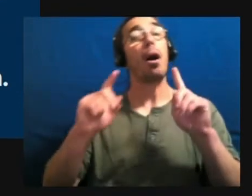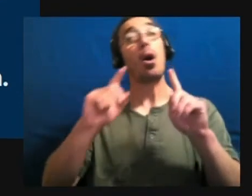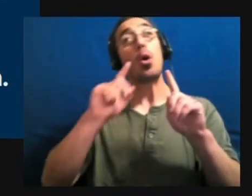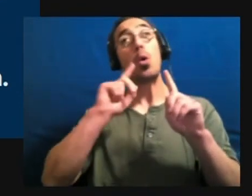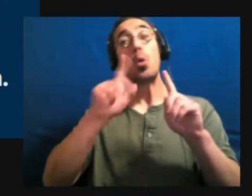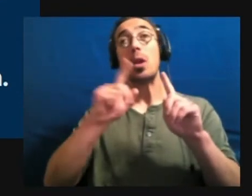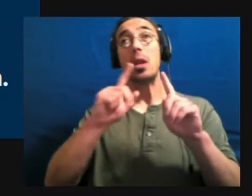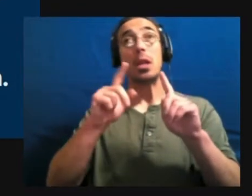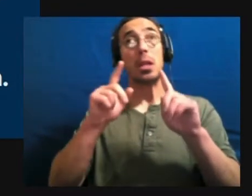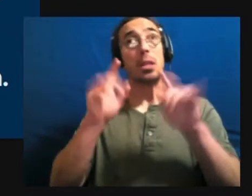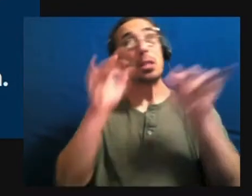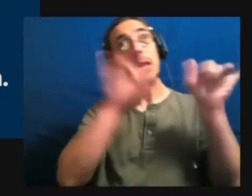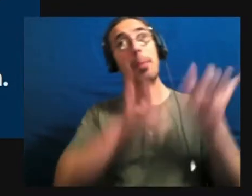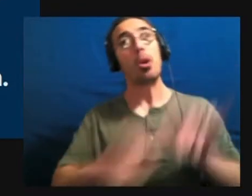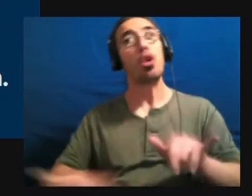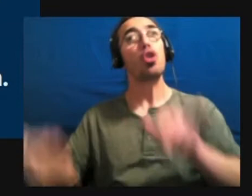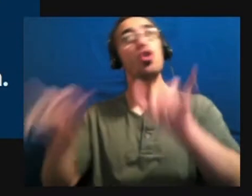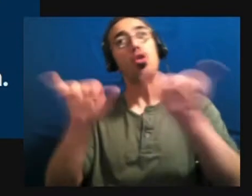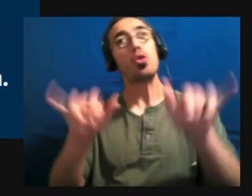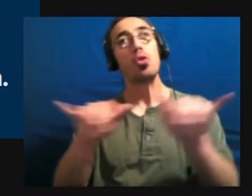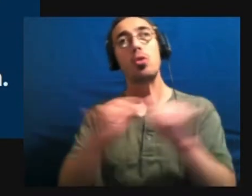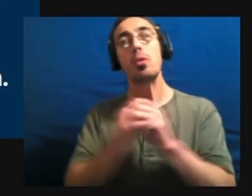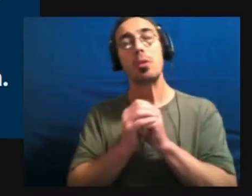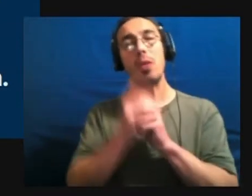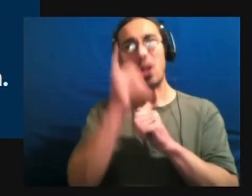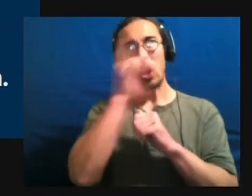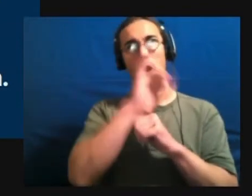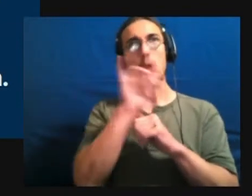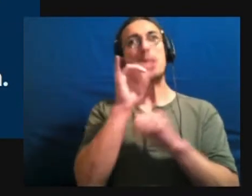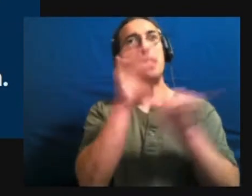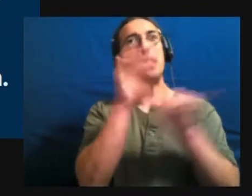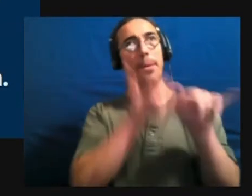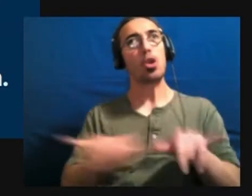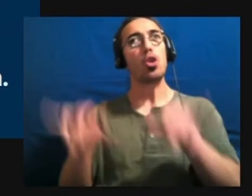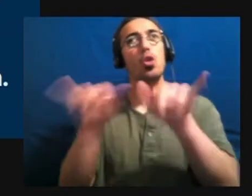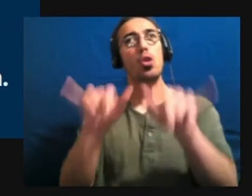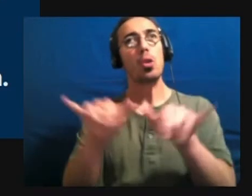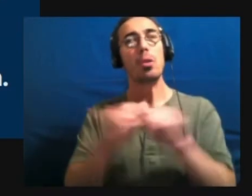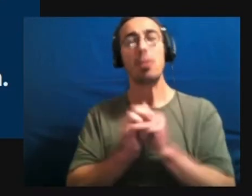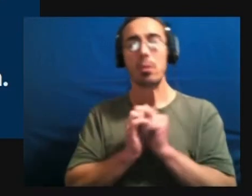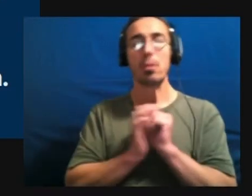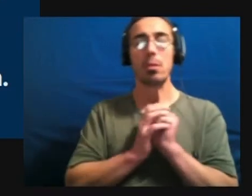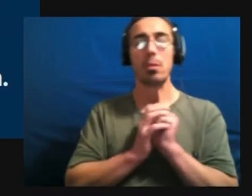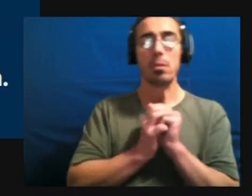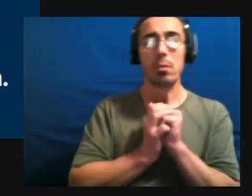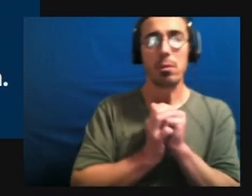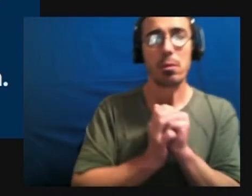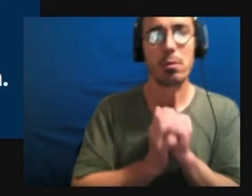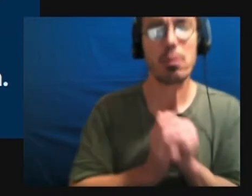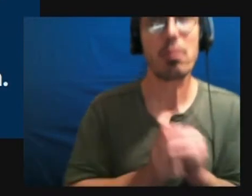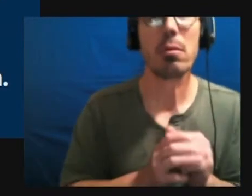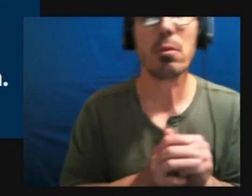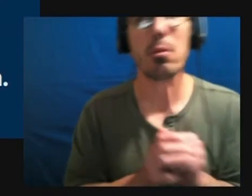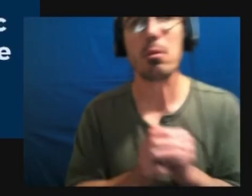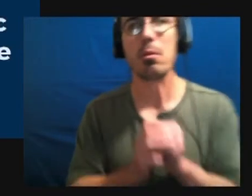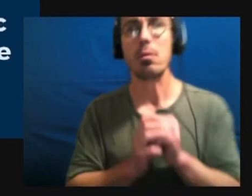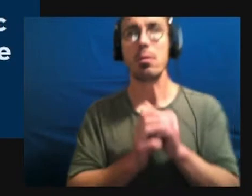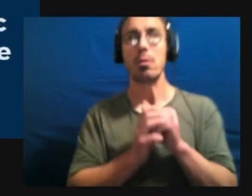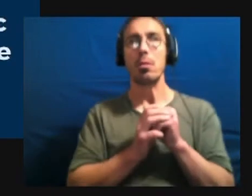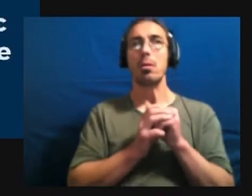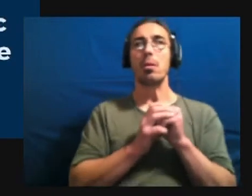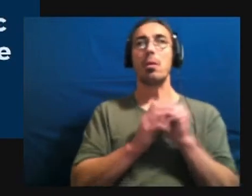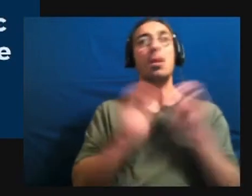you can look at them and see they're all the same. None of them upset your homeowners